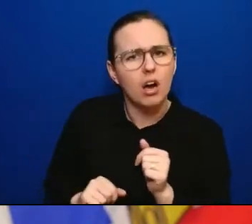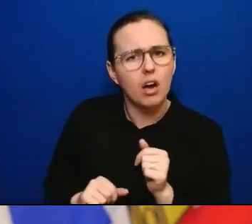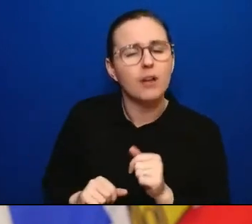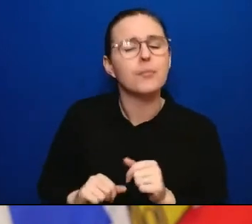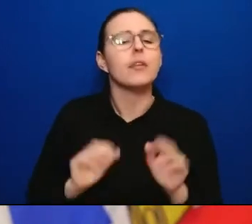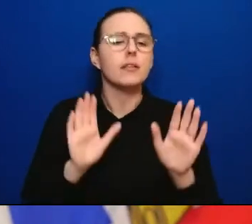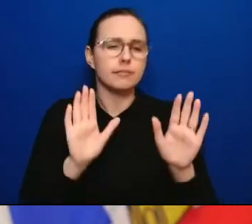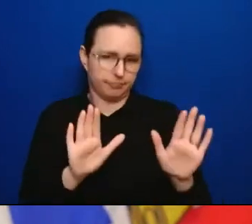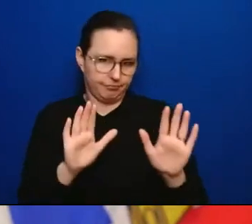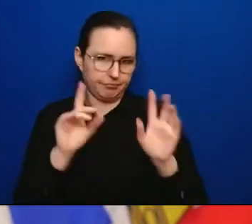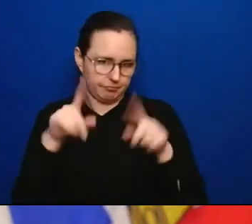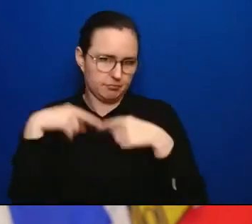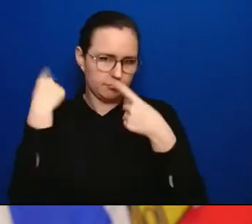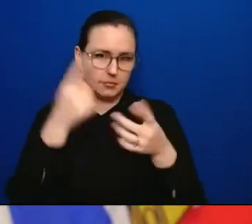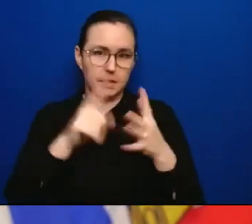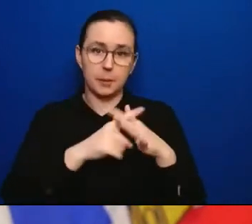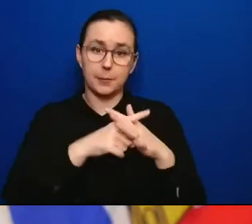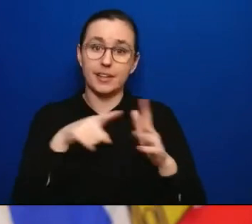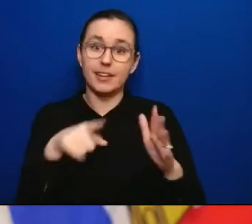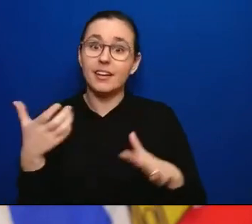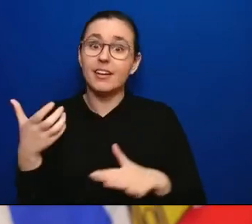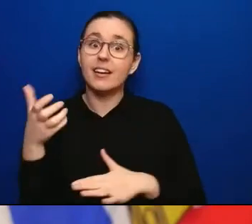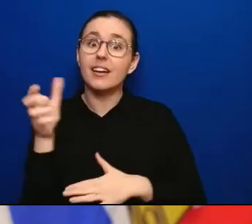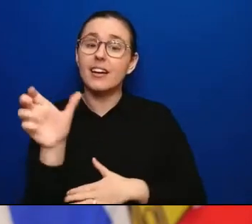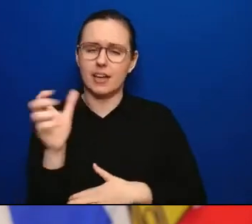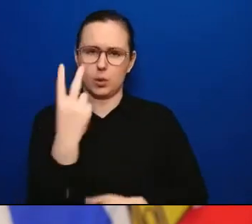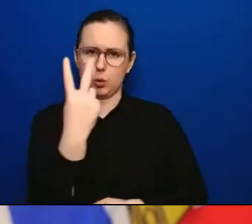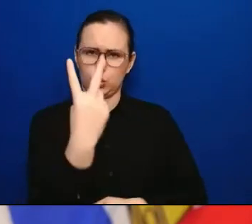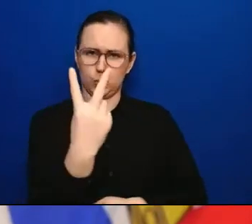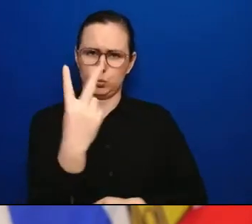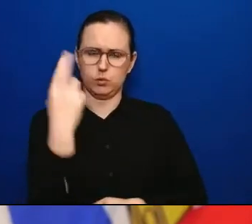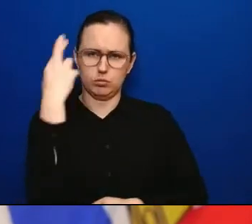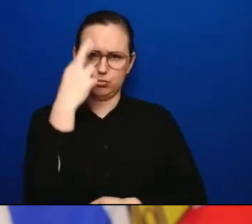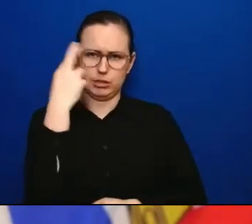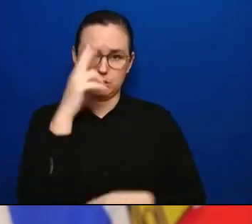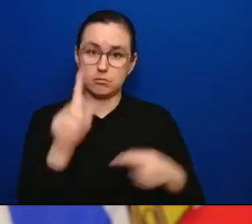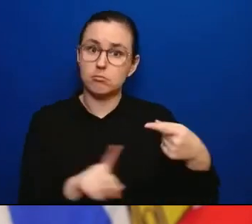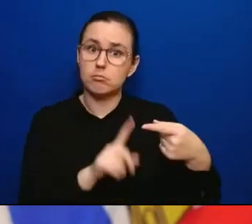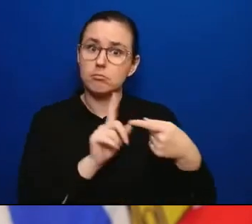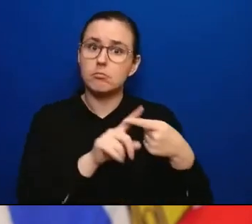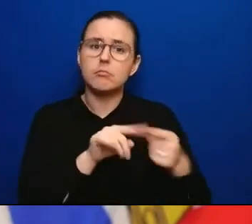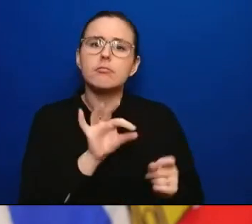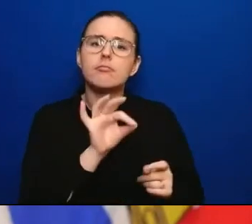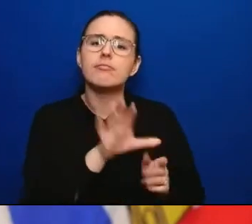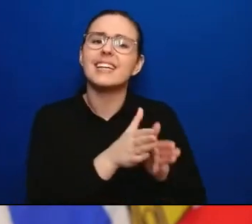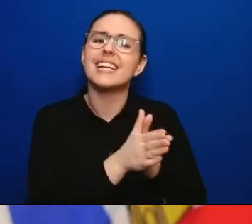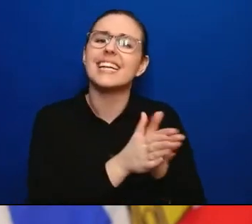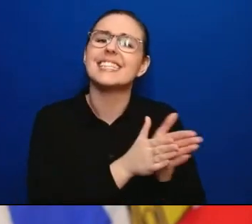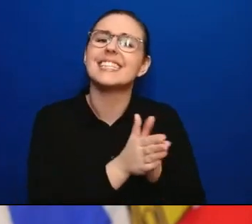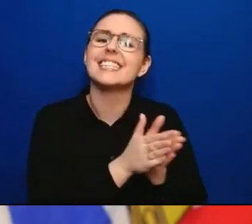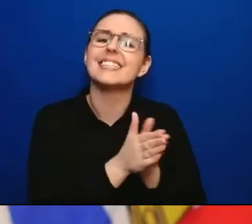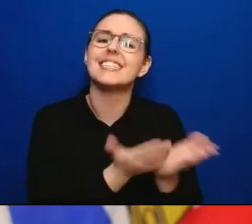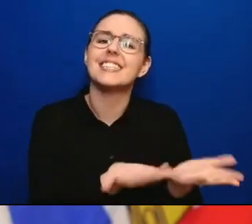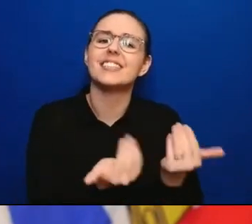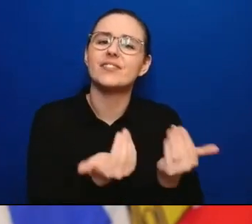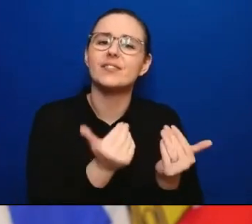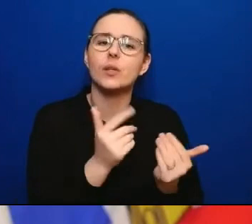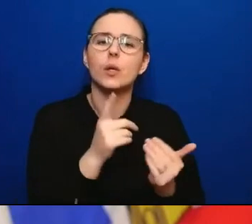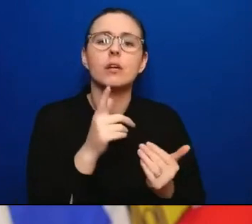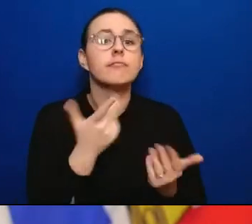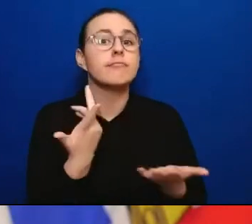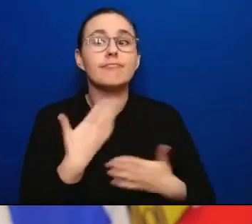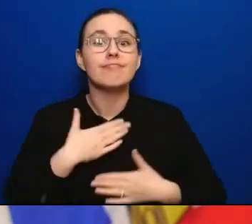very beginning, there's two reasons that we have the BC vaccine card in place. One of them, of course, is incentives for the